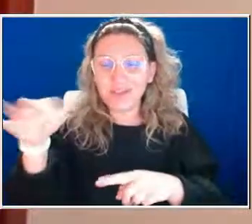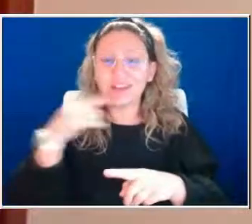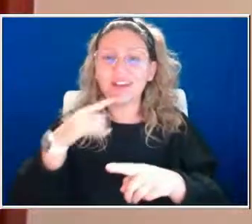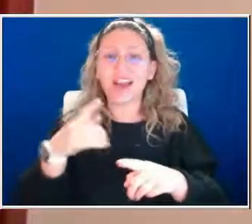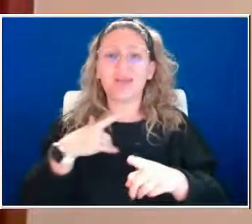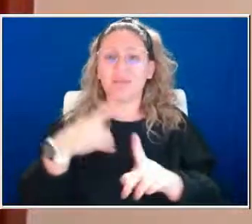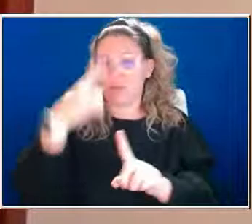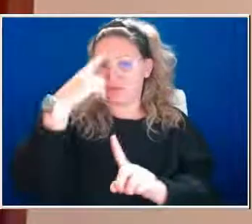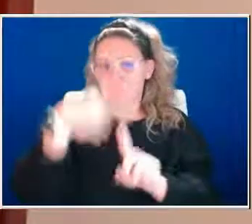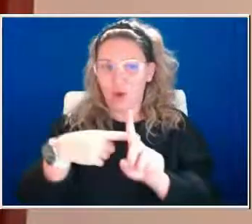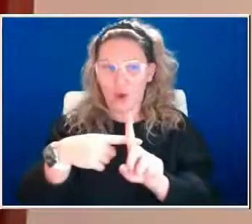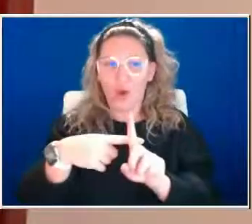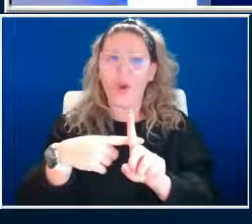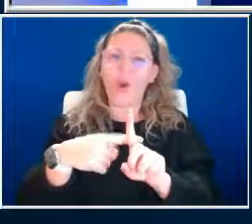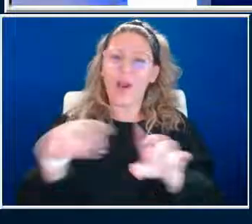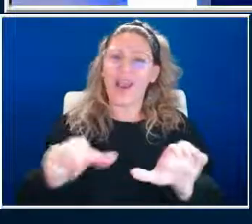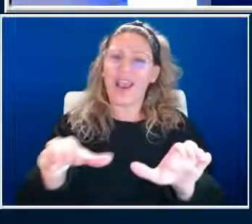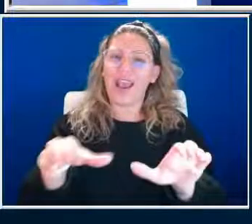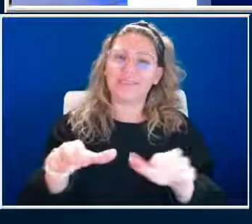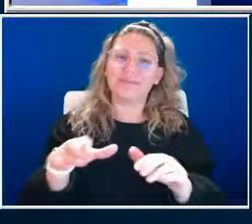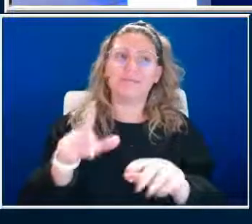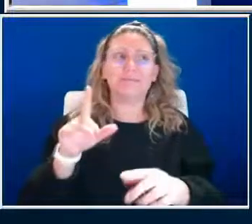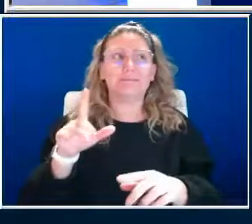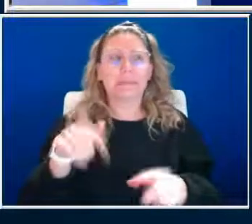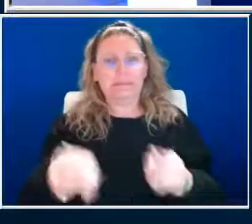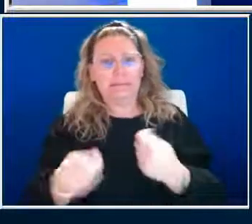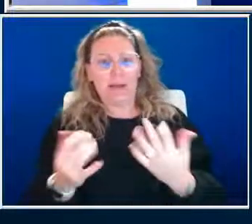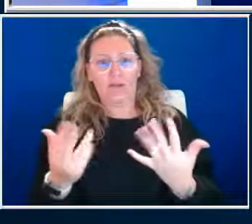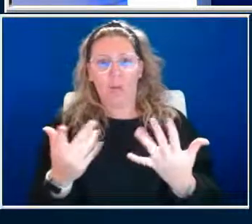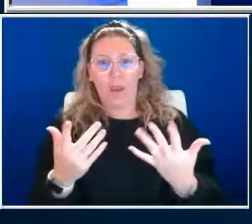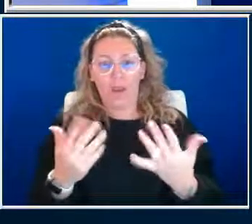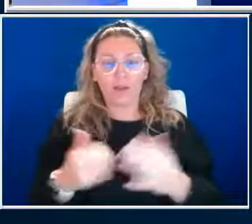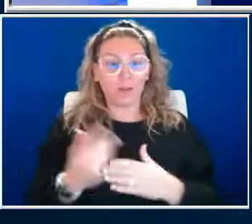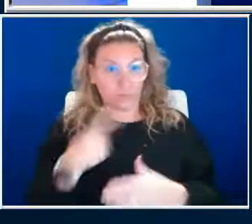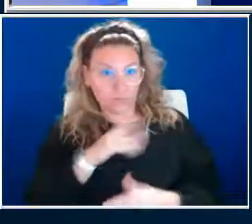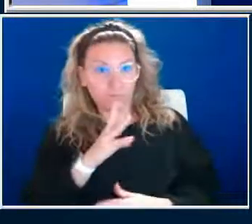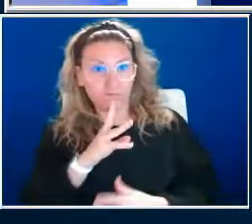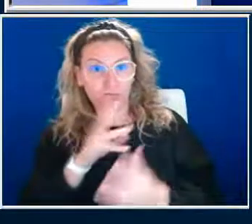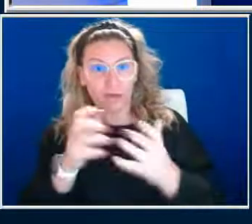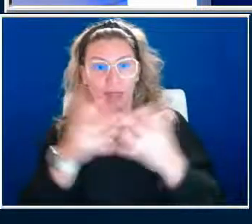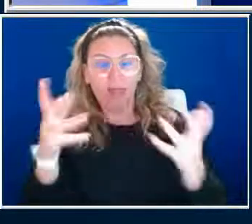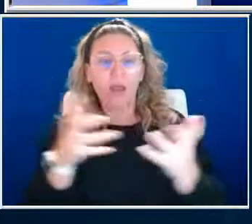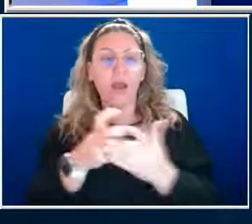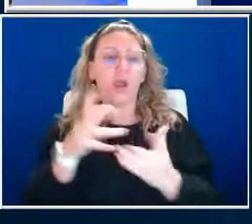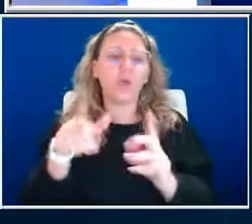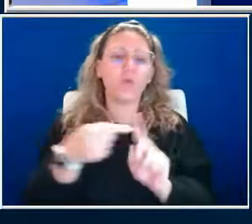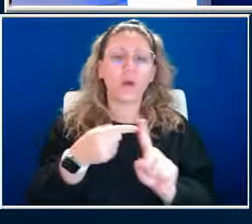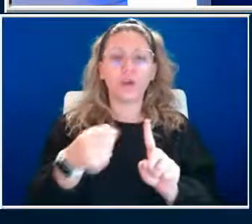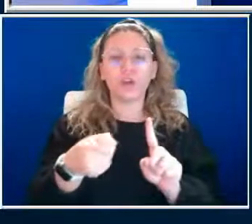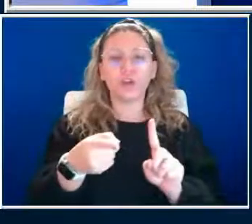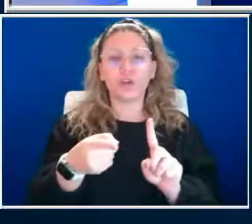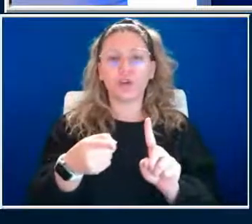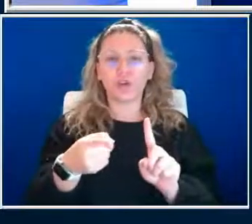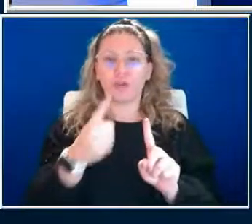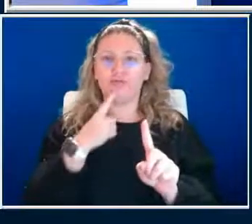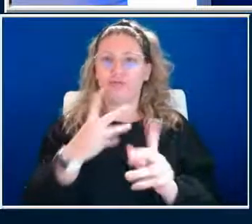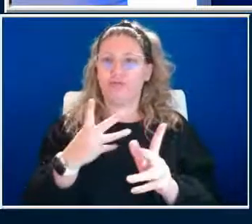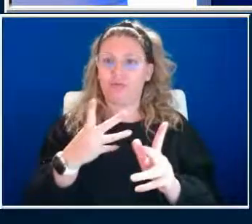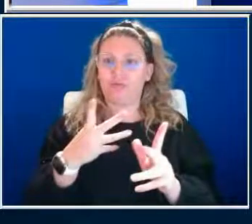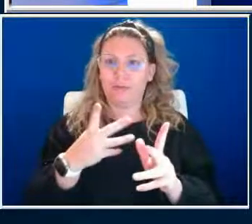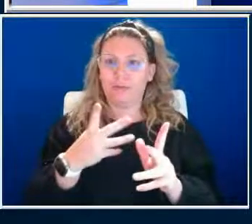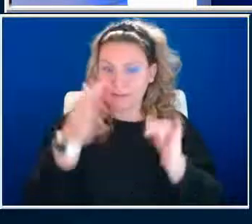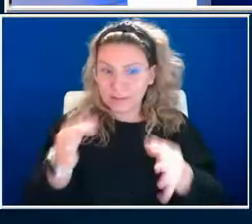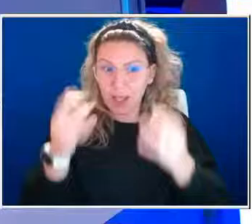proactive than reactive. Well, yeah, we talk about that a lot, is that, you know, when you when you come to the table quickly and start getting those,